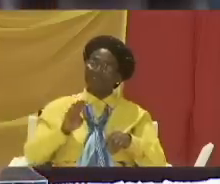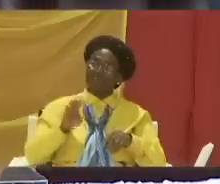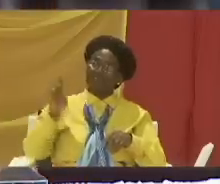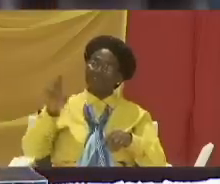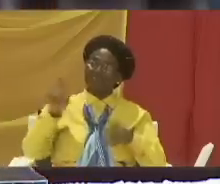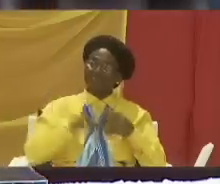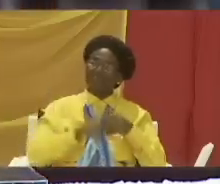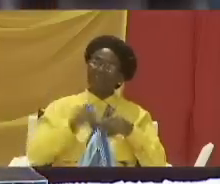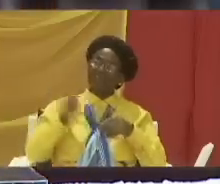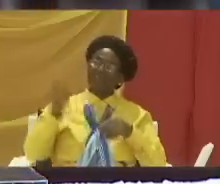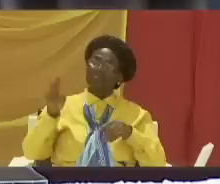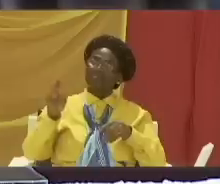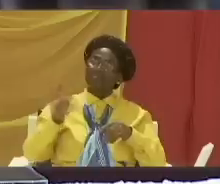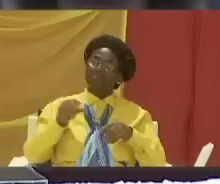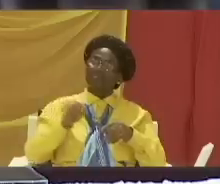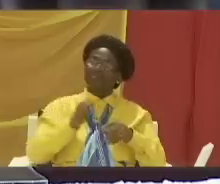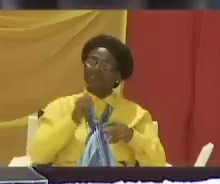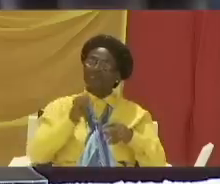Elisha made a decree,